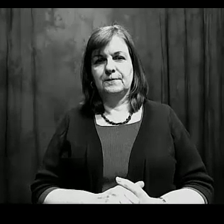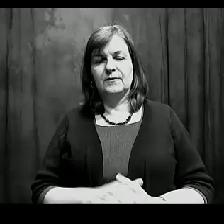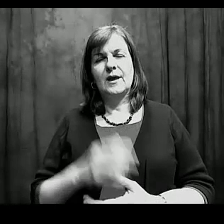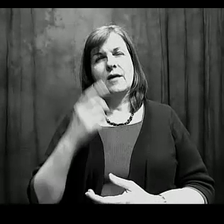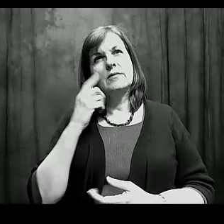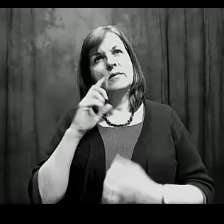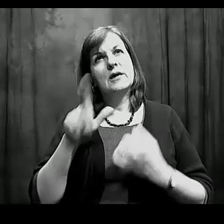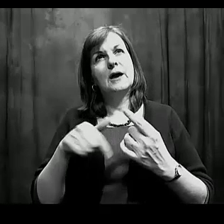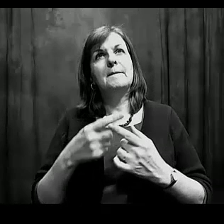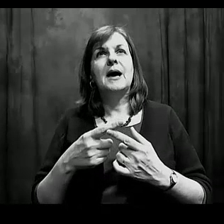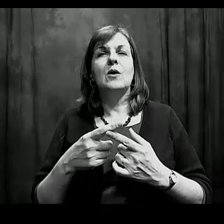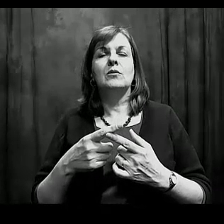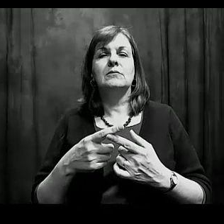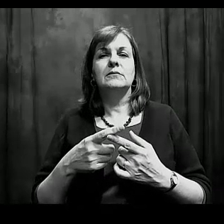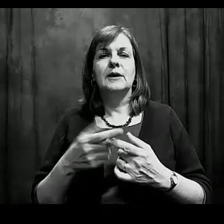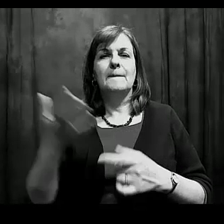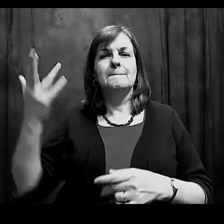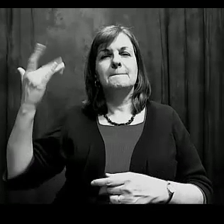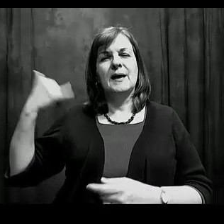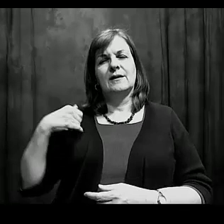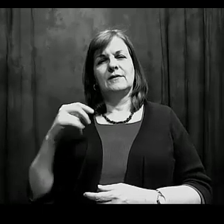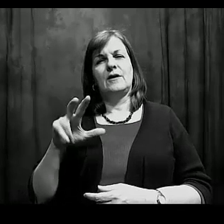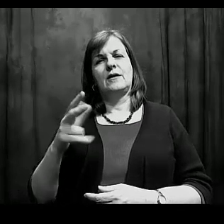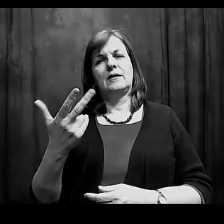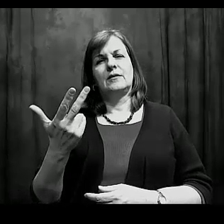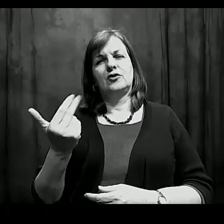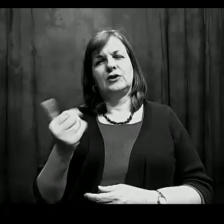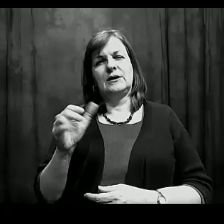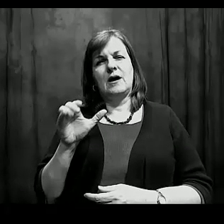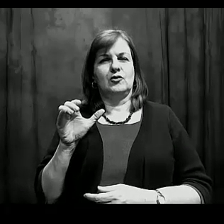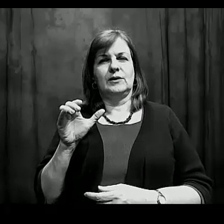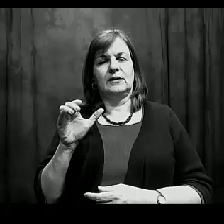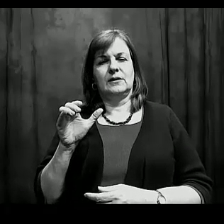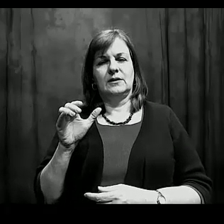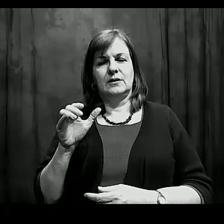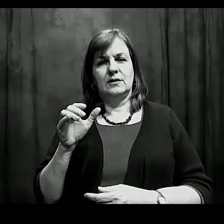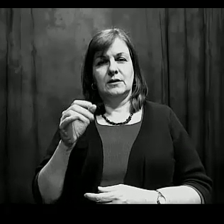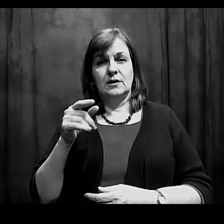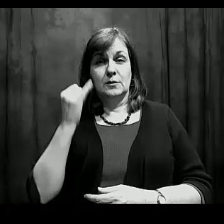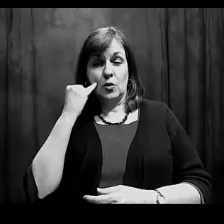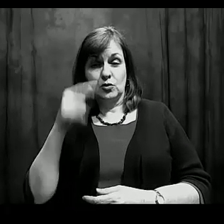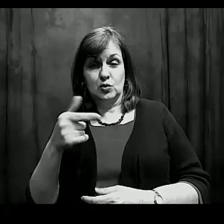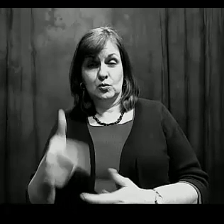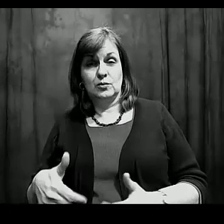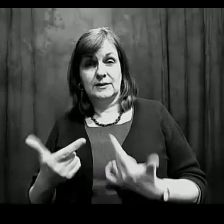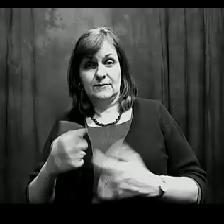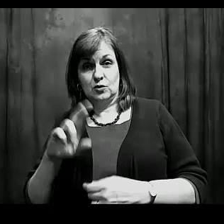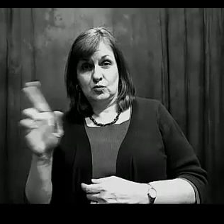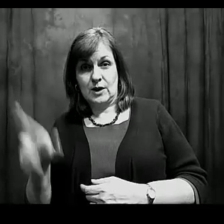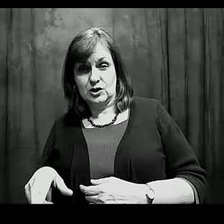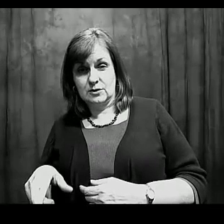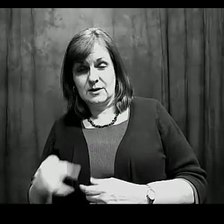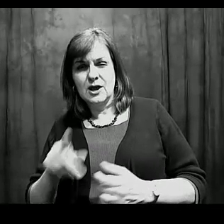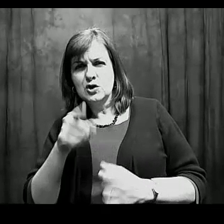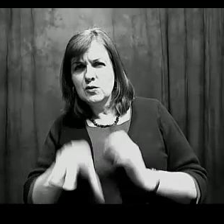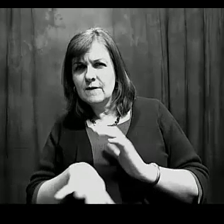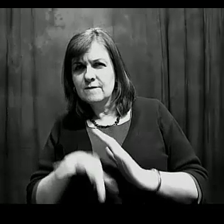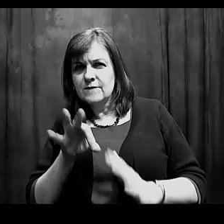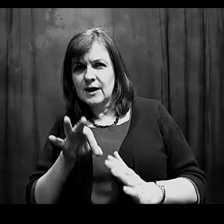that in, say, the 1300s, you finding a mate